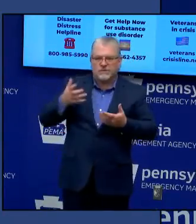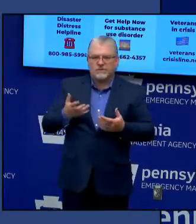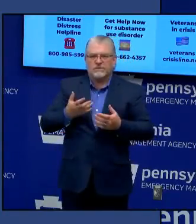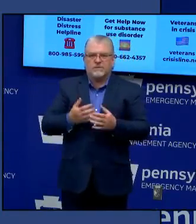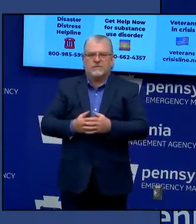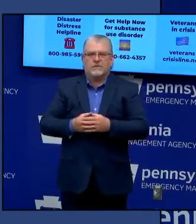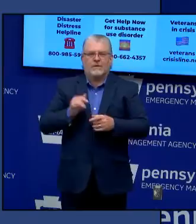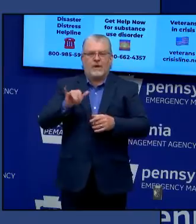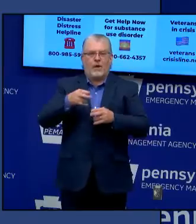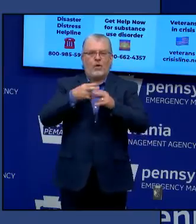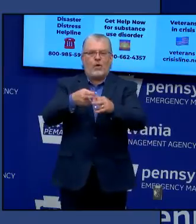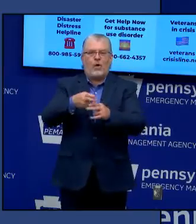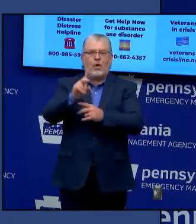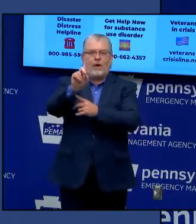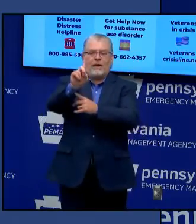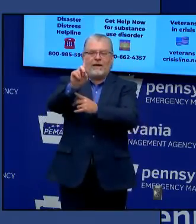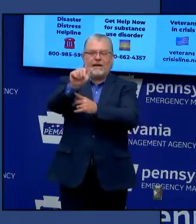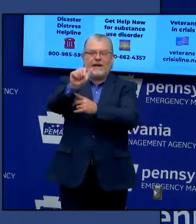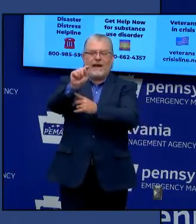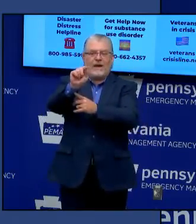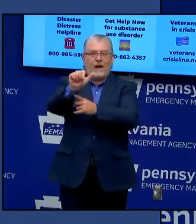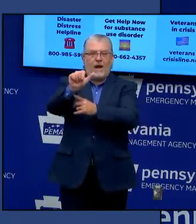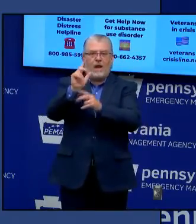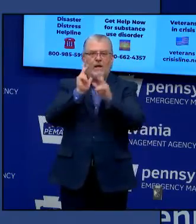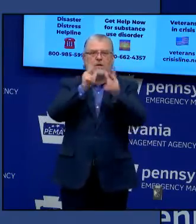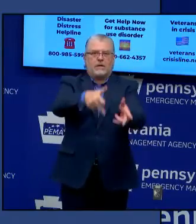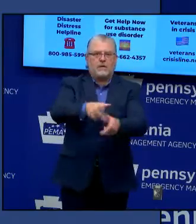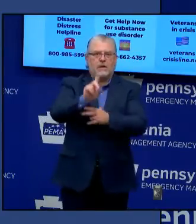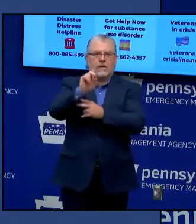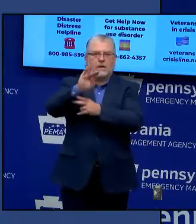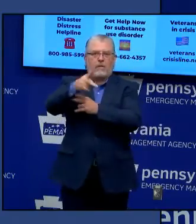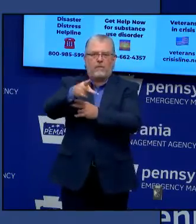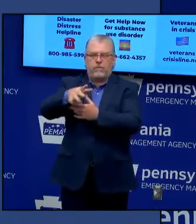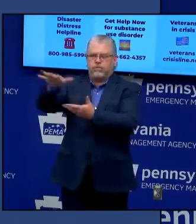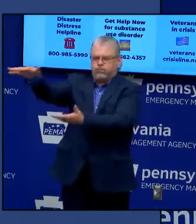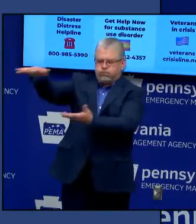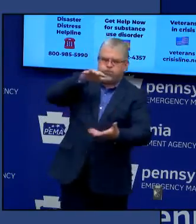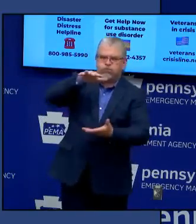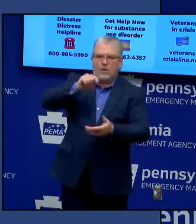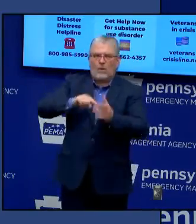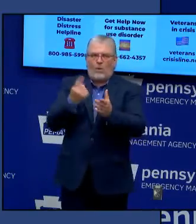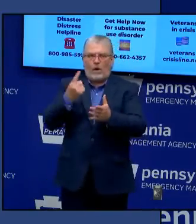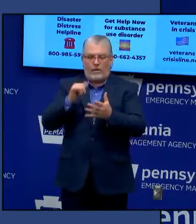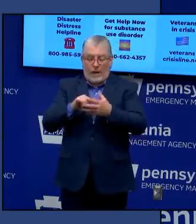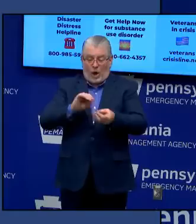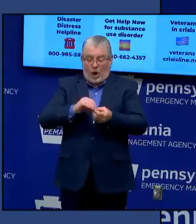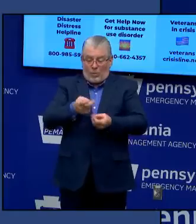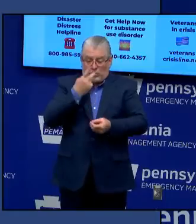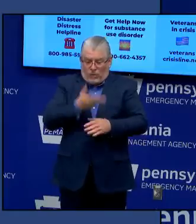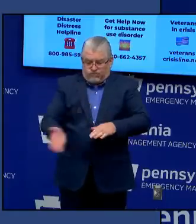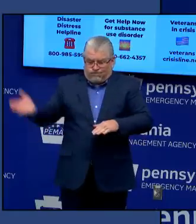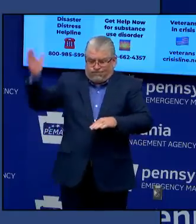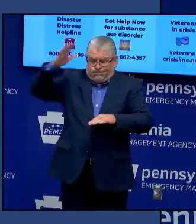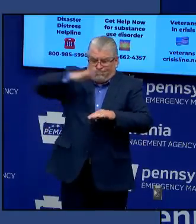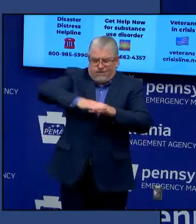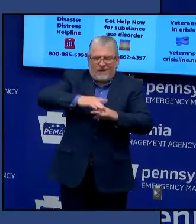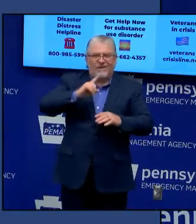dump, and so that increases the number of cases in an asymptomatic way,